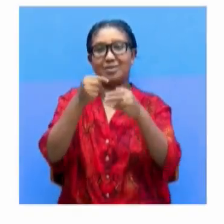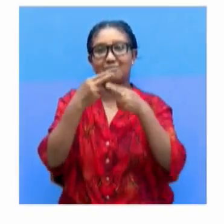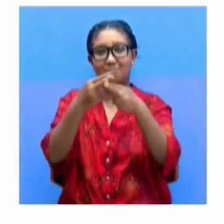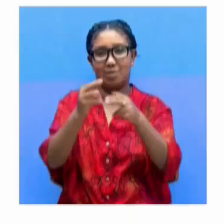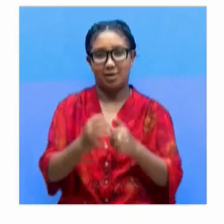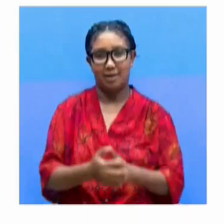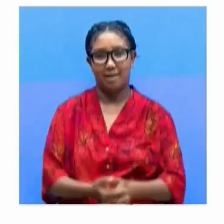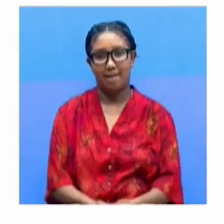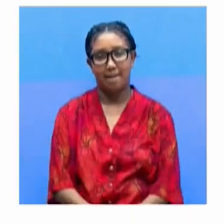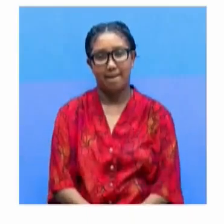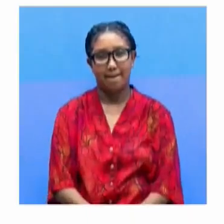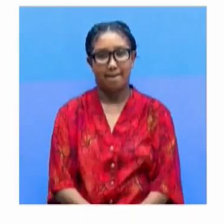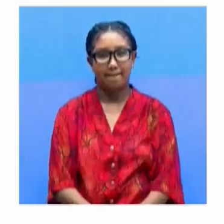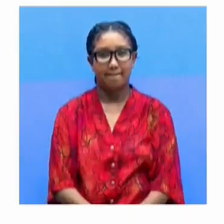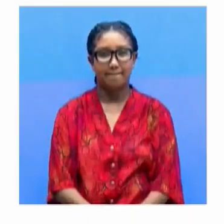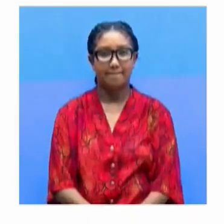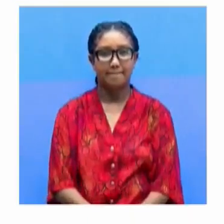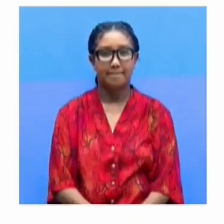Beginning.